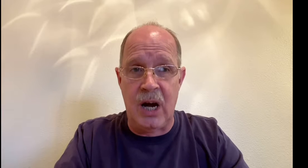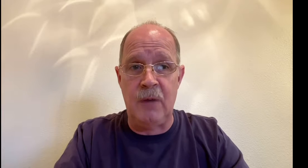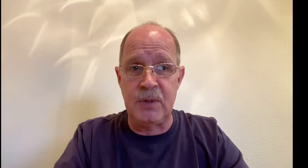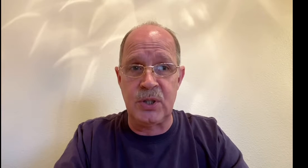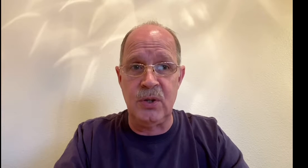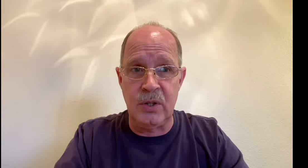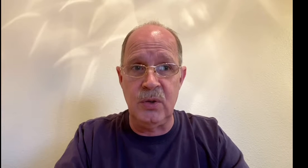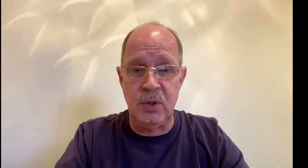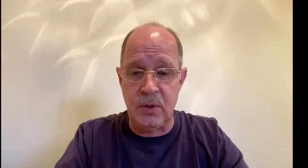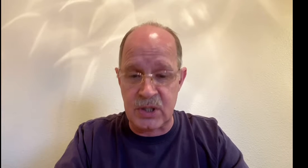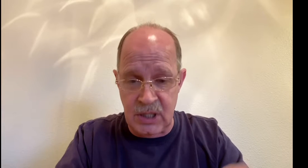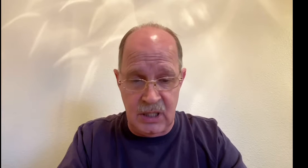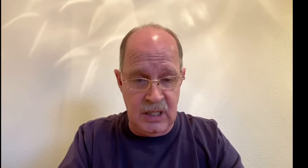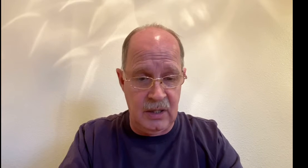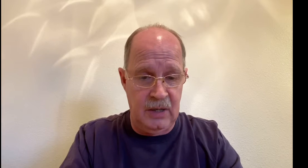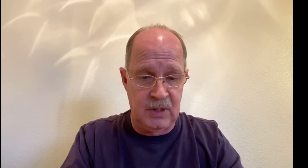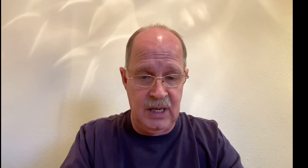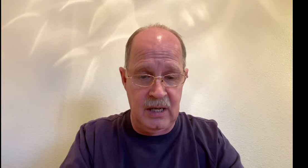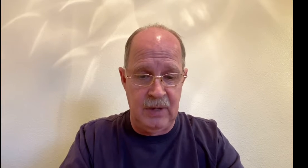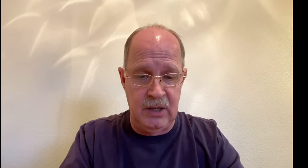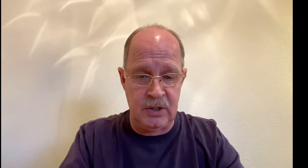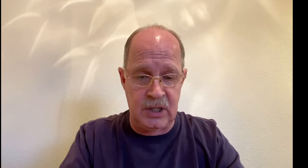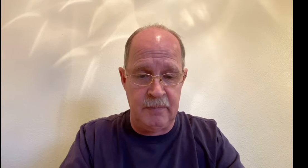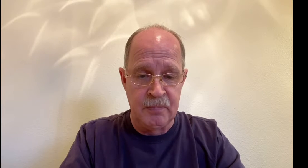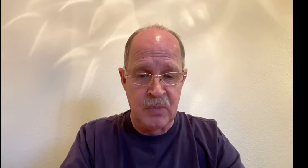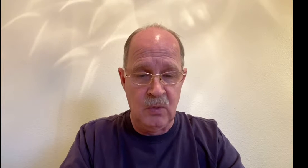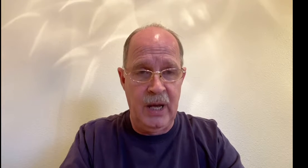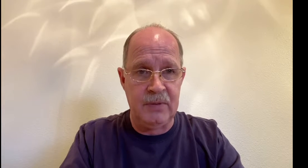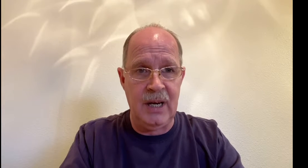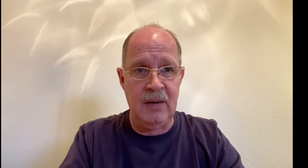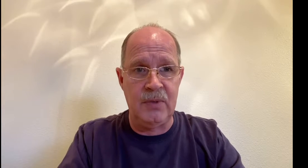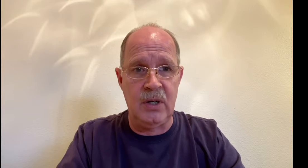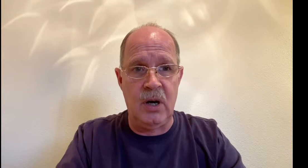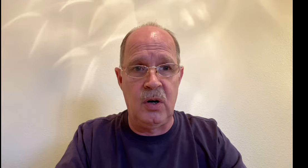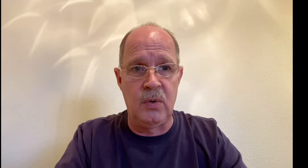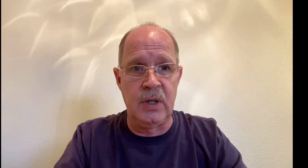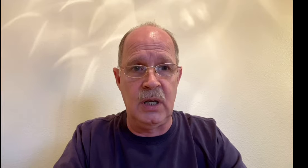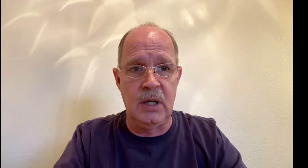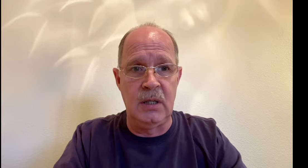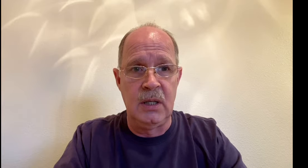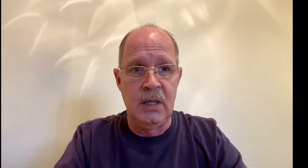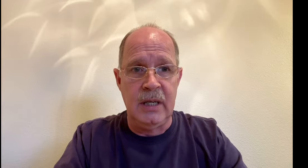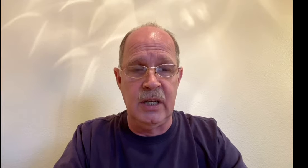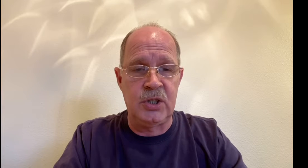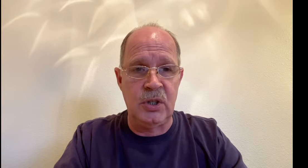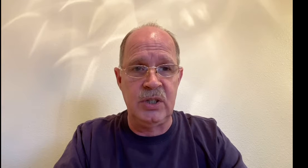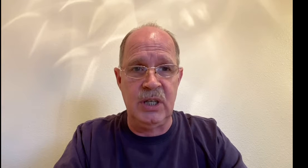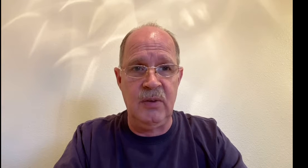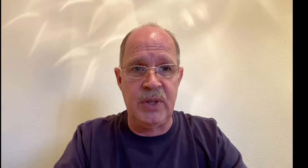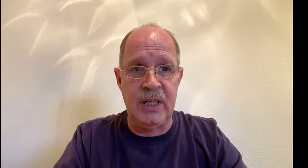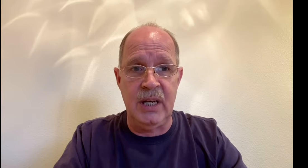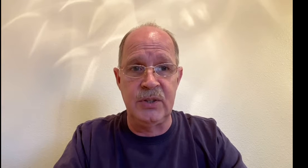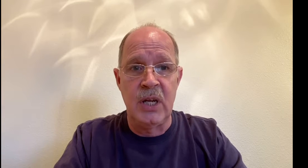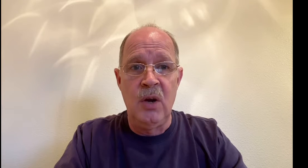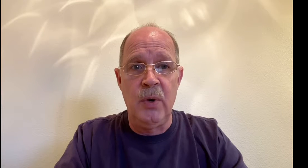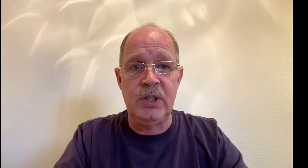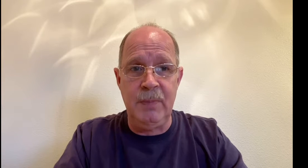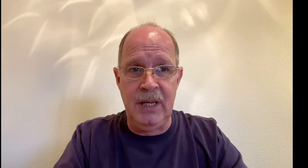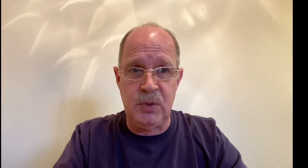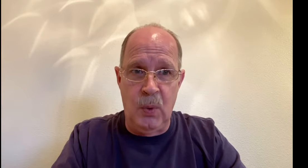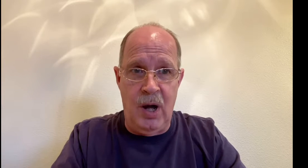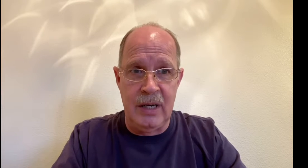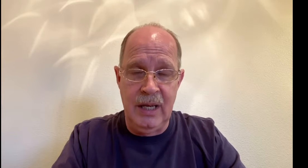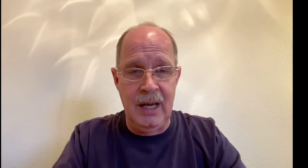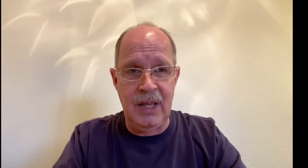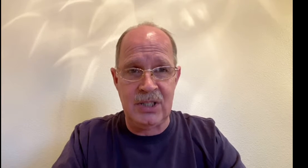police officer in New York City. He or she will have to have their own insurance and everything else, which